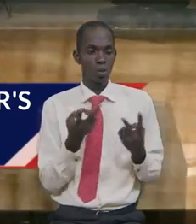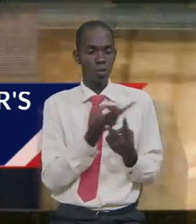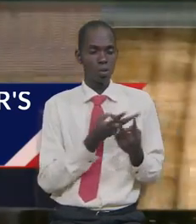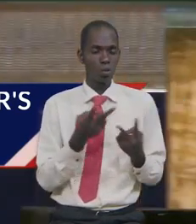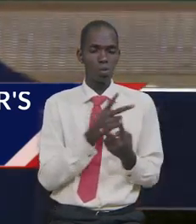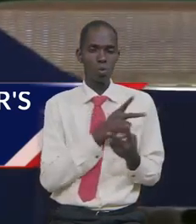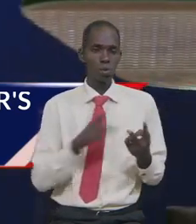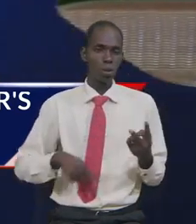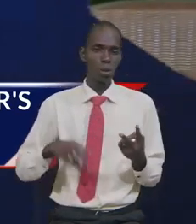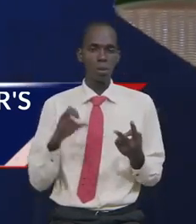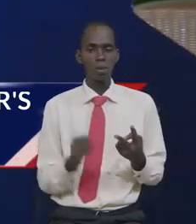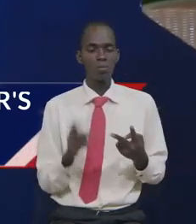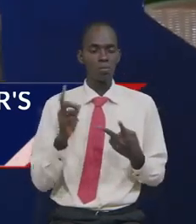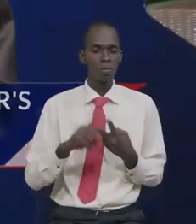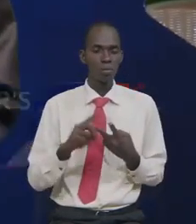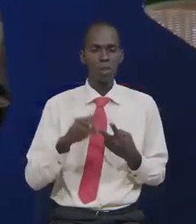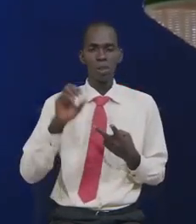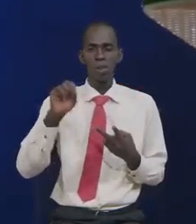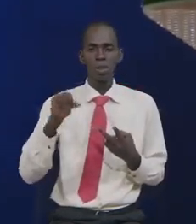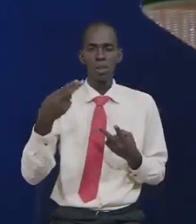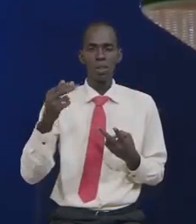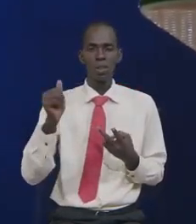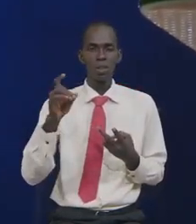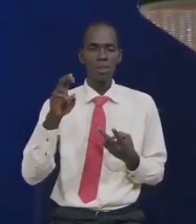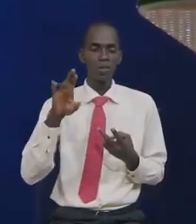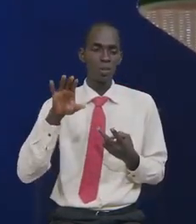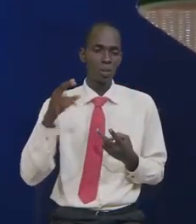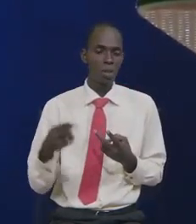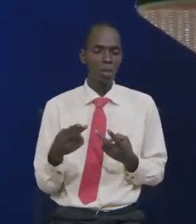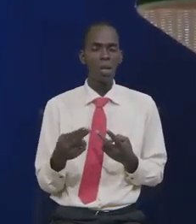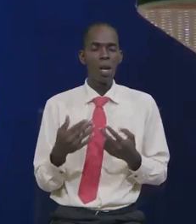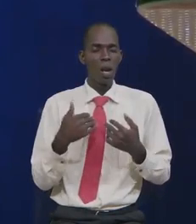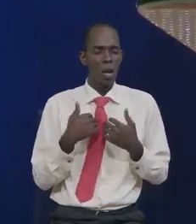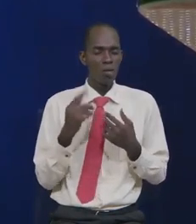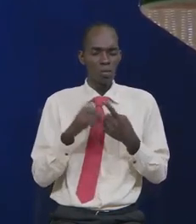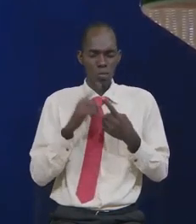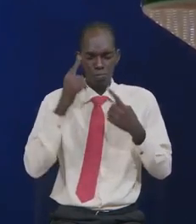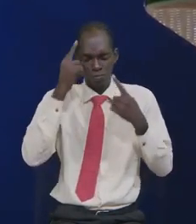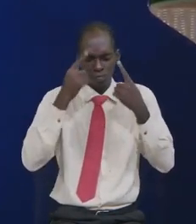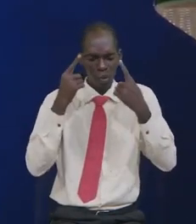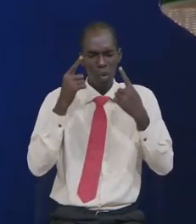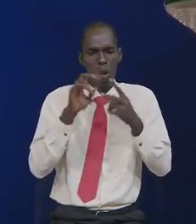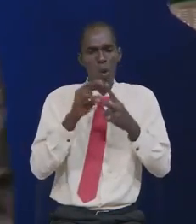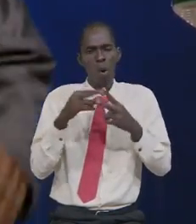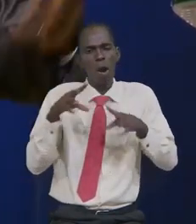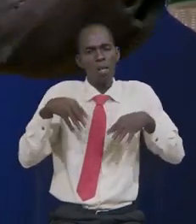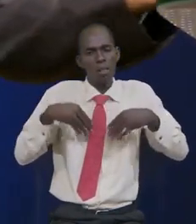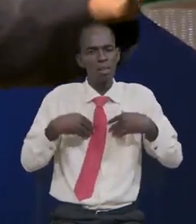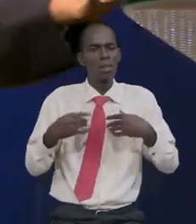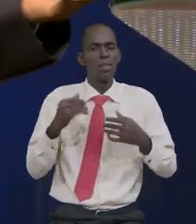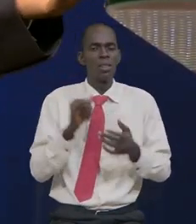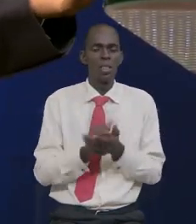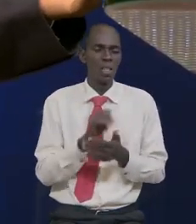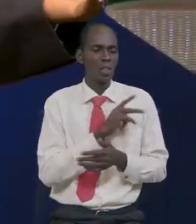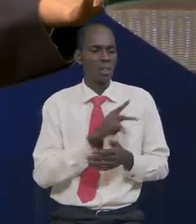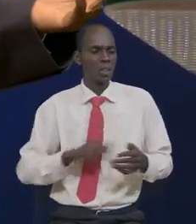Shadrach, Meshach, and Abednego had to think about, had to consider the king of Babylon and